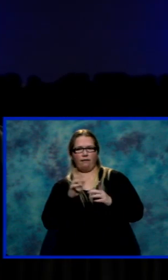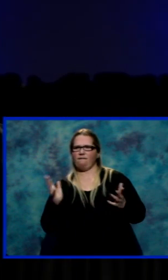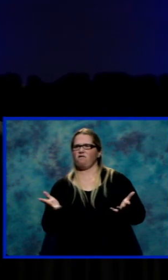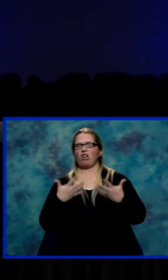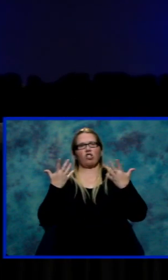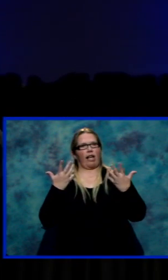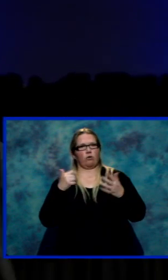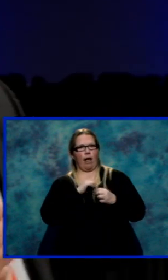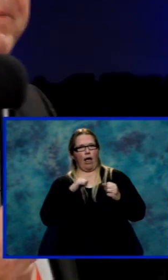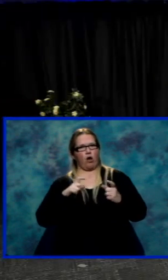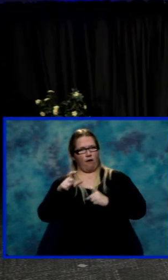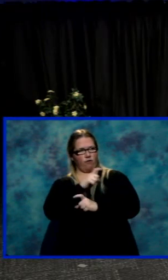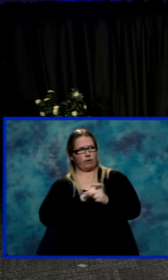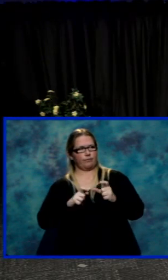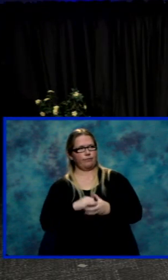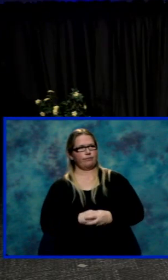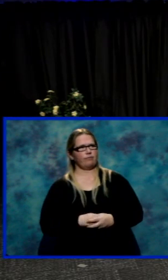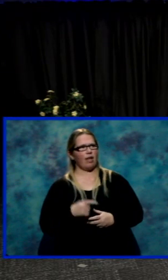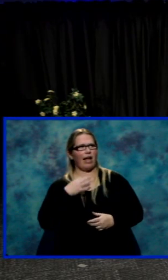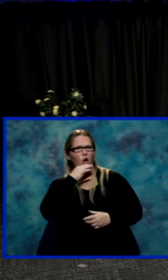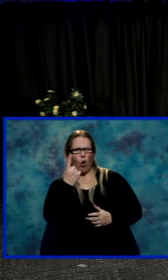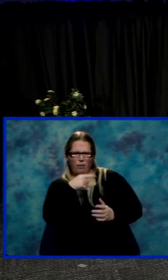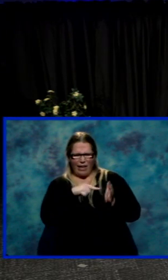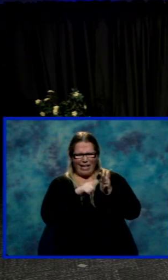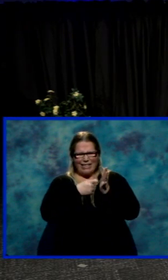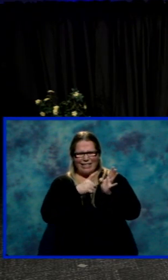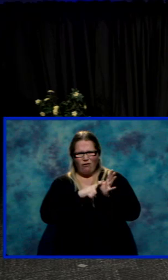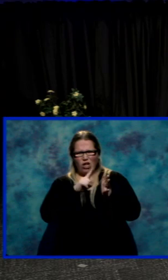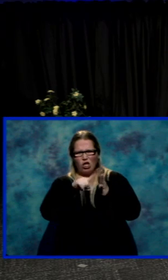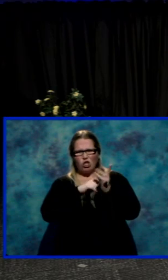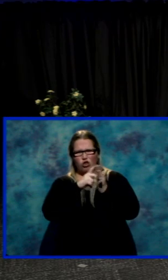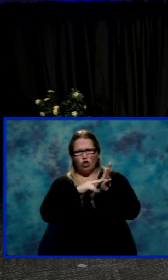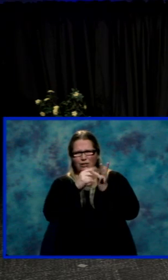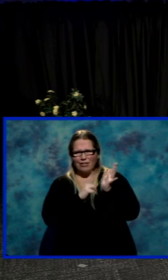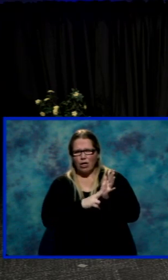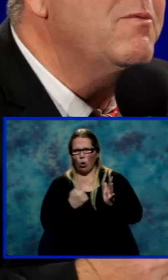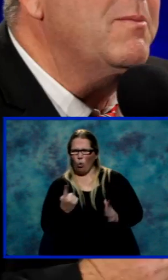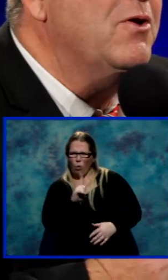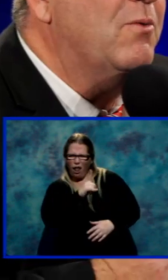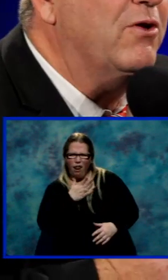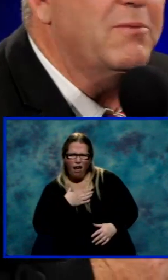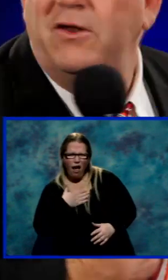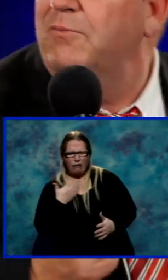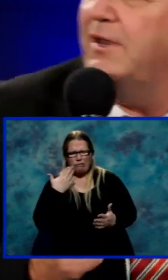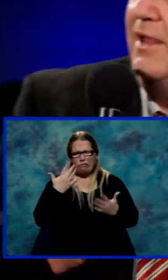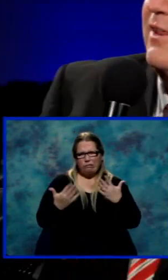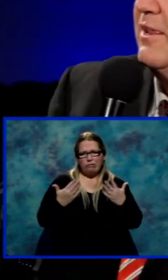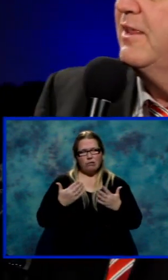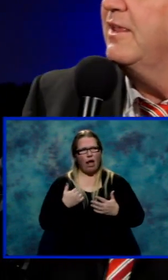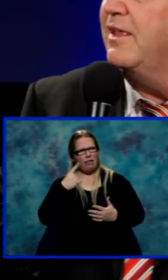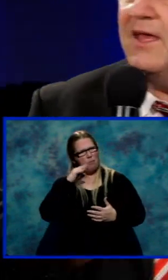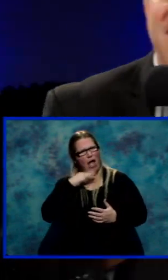And in fact, I asked someone, who's this Terry Johnson? What's he like? I can't even remember who it was. It might have even been